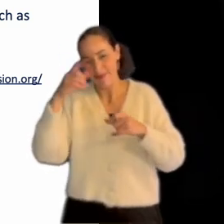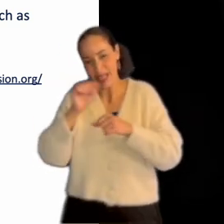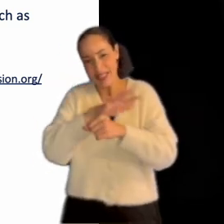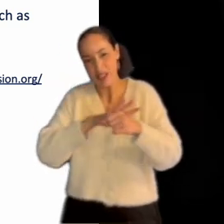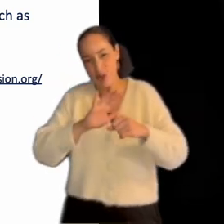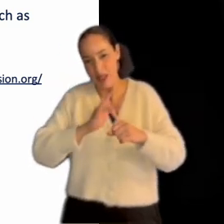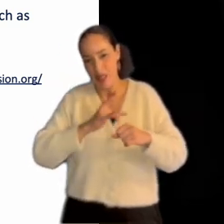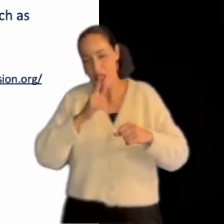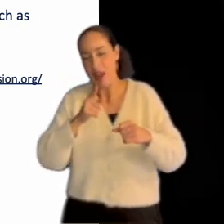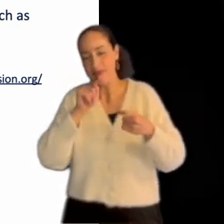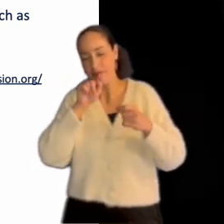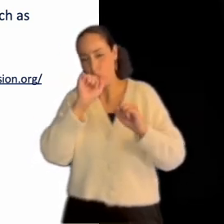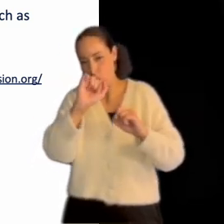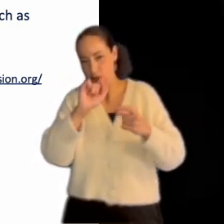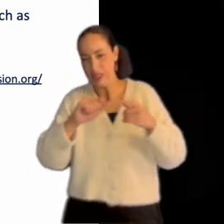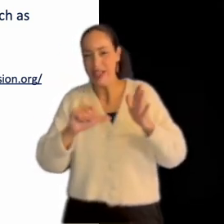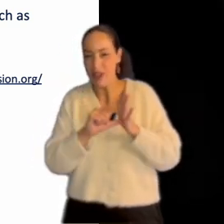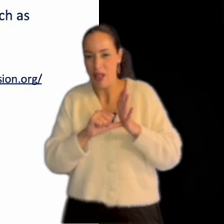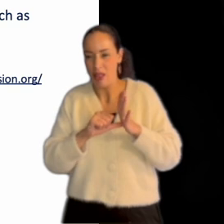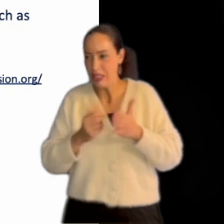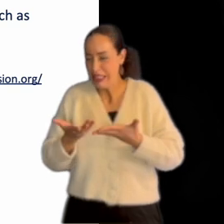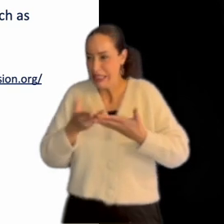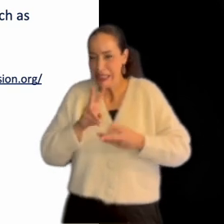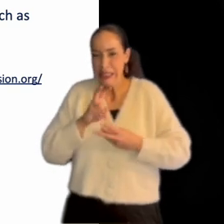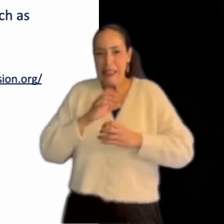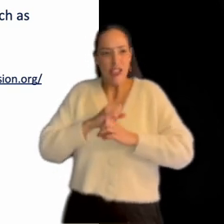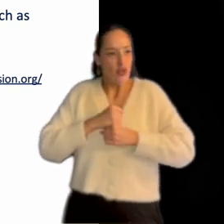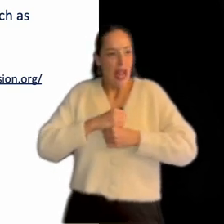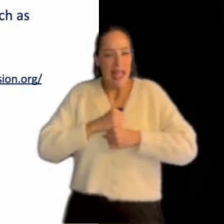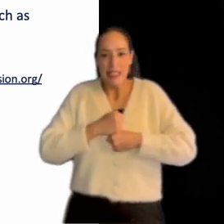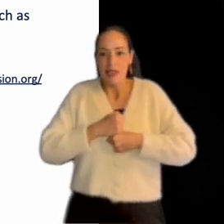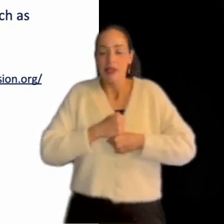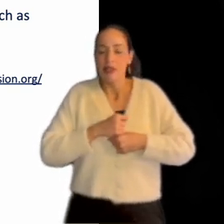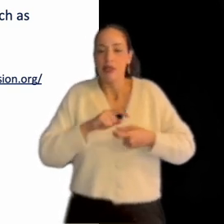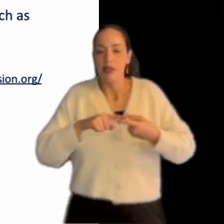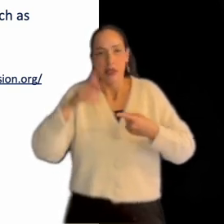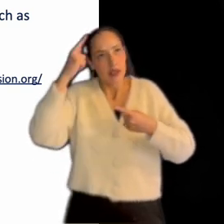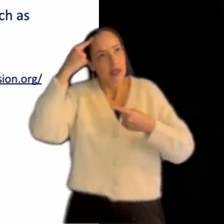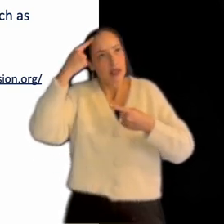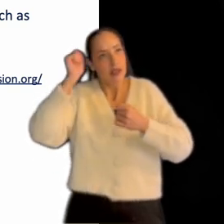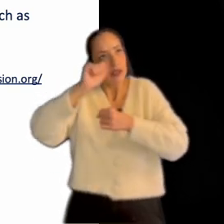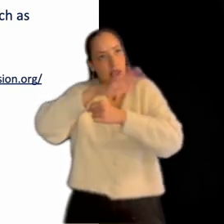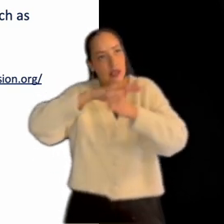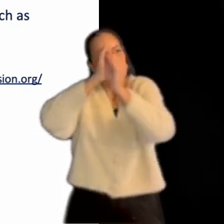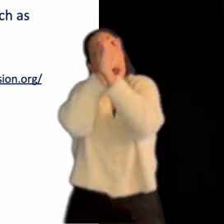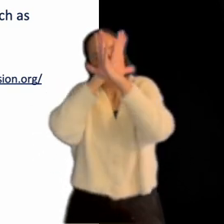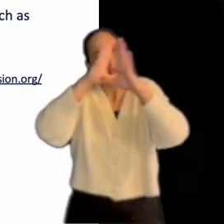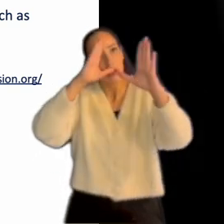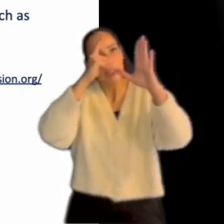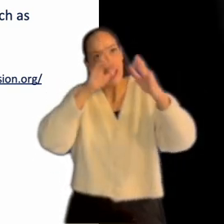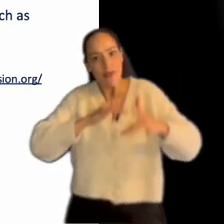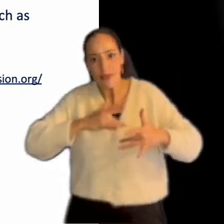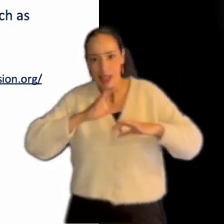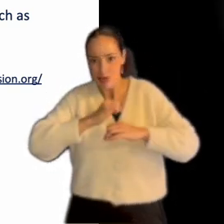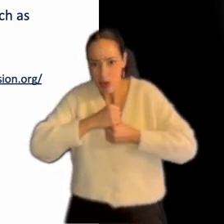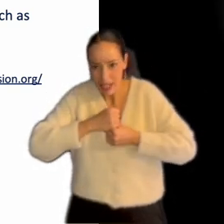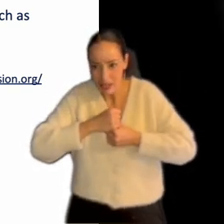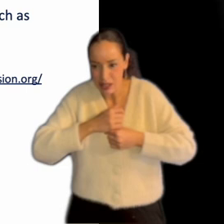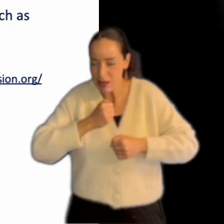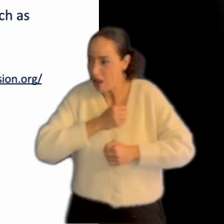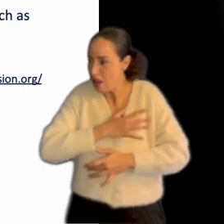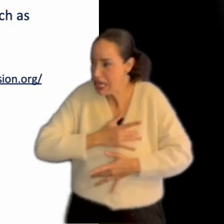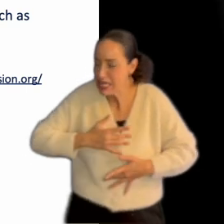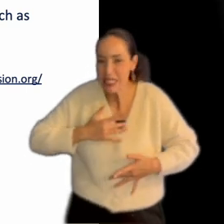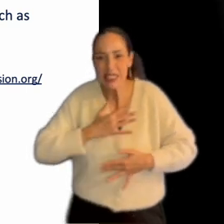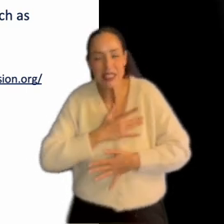and see if you can actually feel the stress and emotional discomfort in your body. I would caution against using a situation which may risk